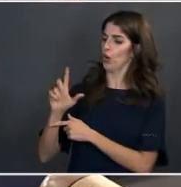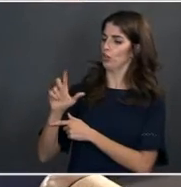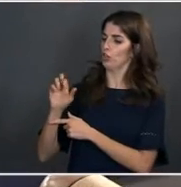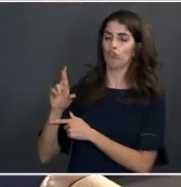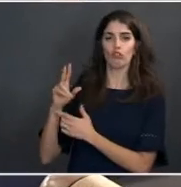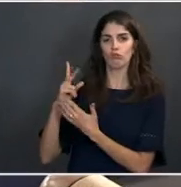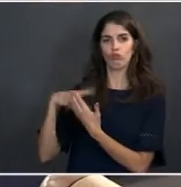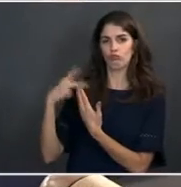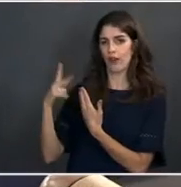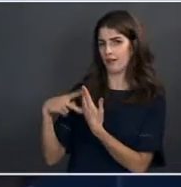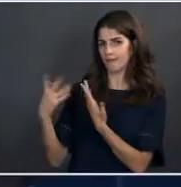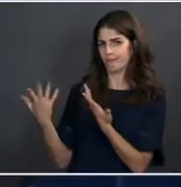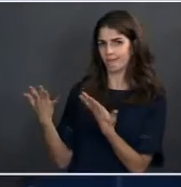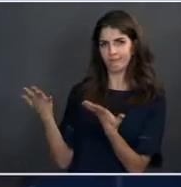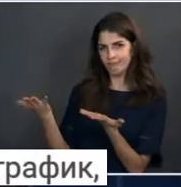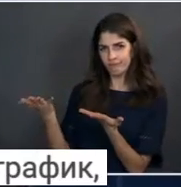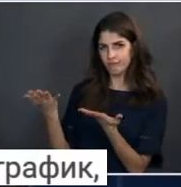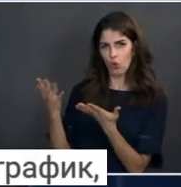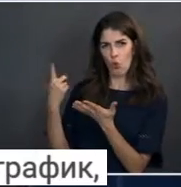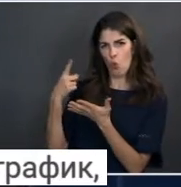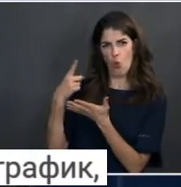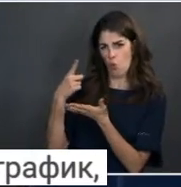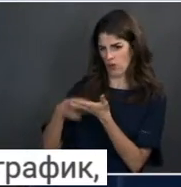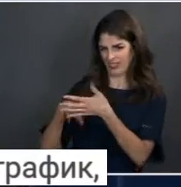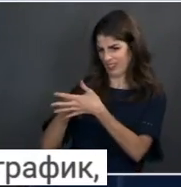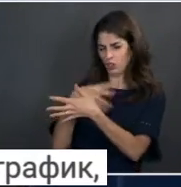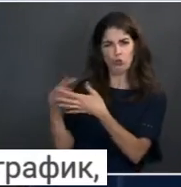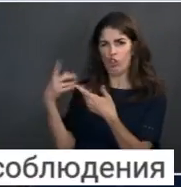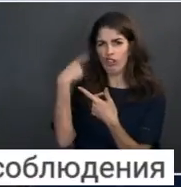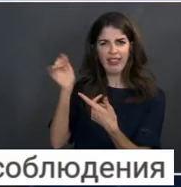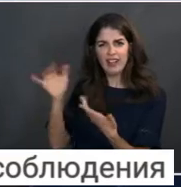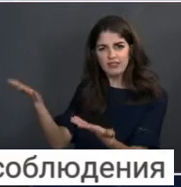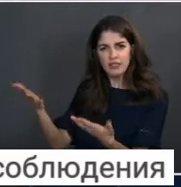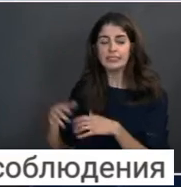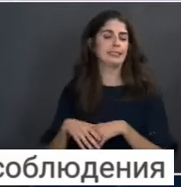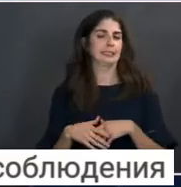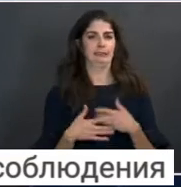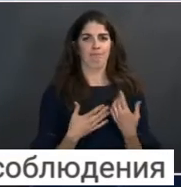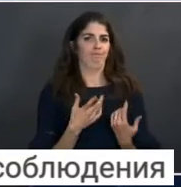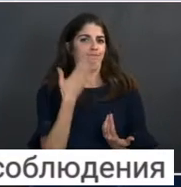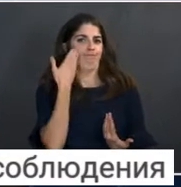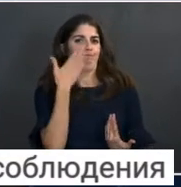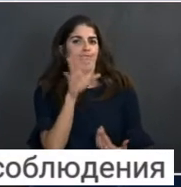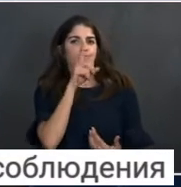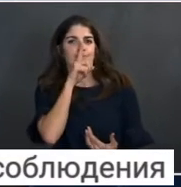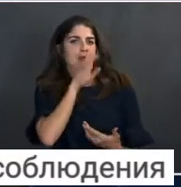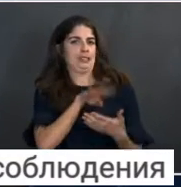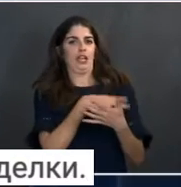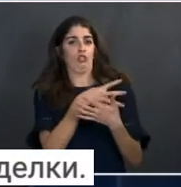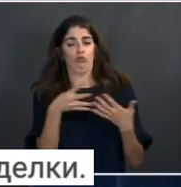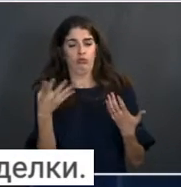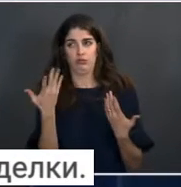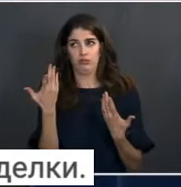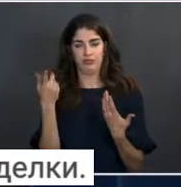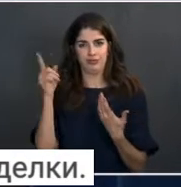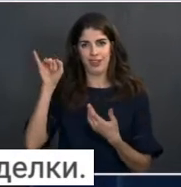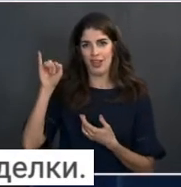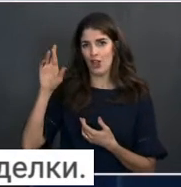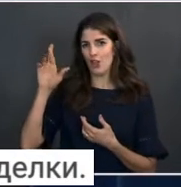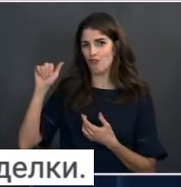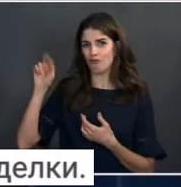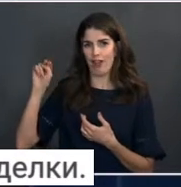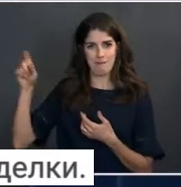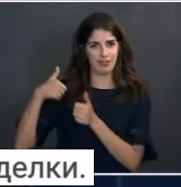closing. Well, I'm not going to give a timeline on it. Obviously, it requires Iran complying with the requirements